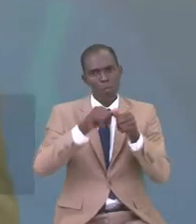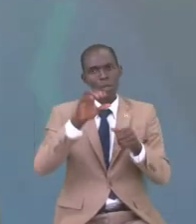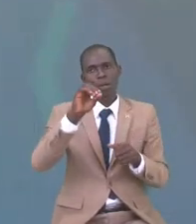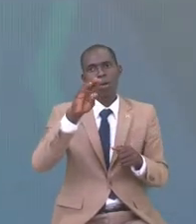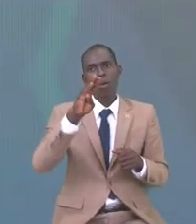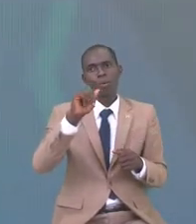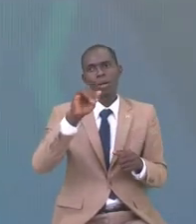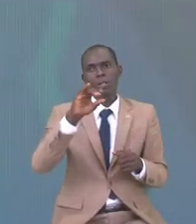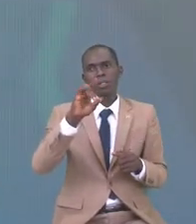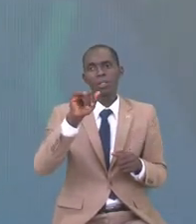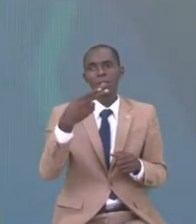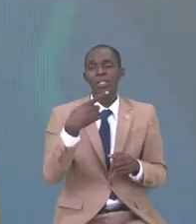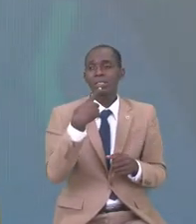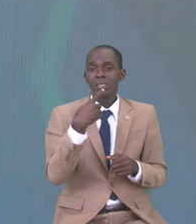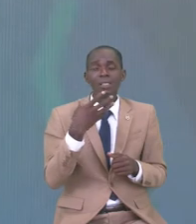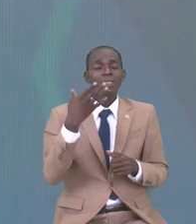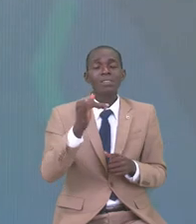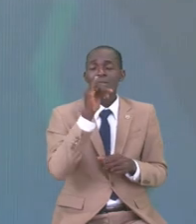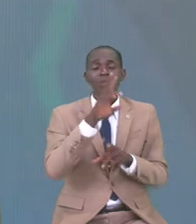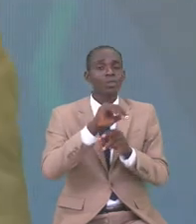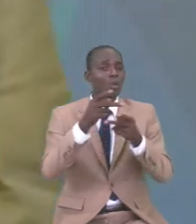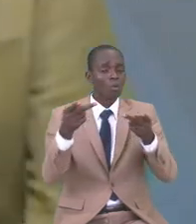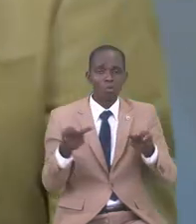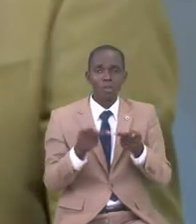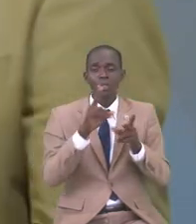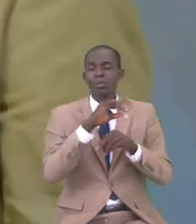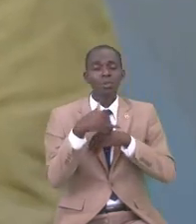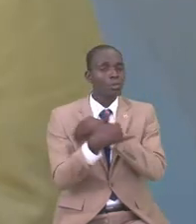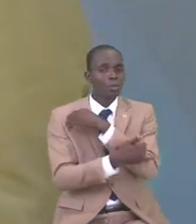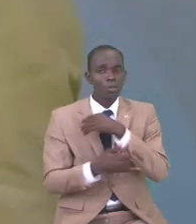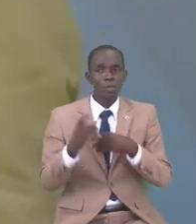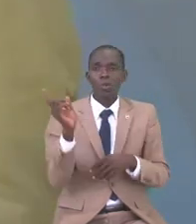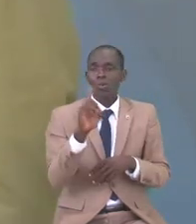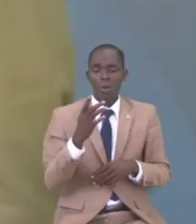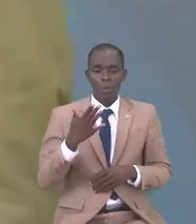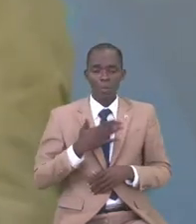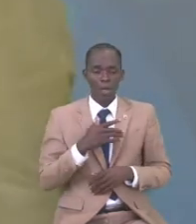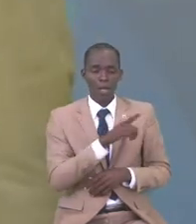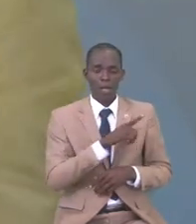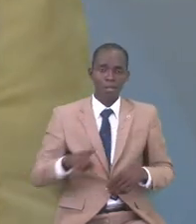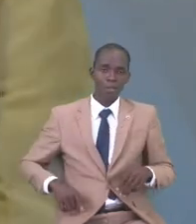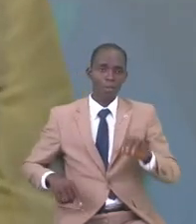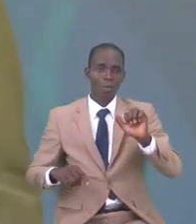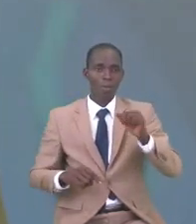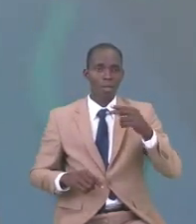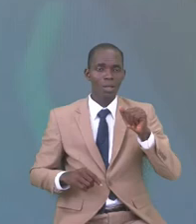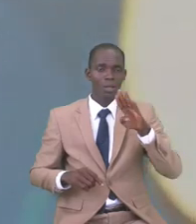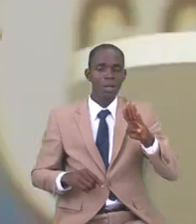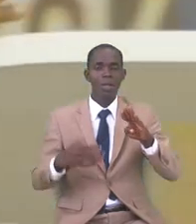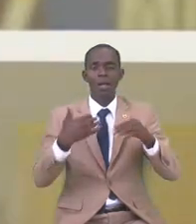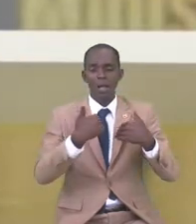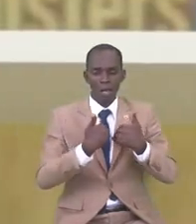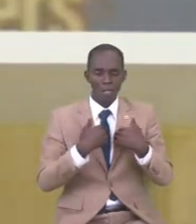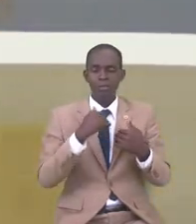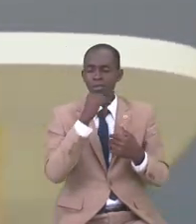18, there is no place, there's no country where my Lord Ahab has not